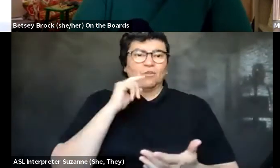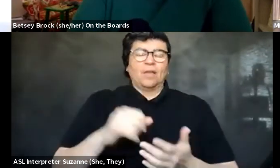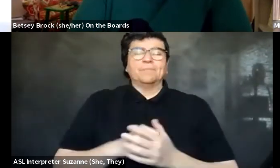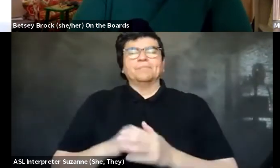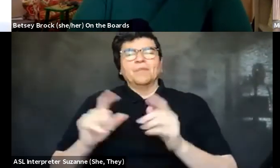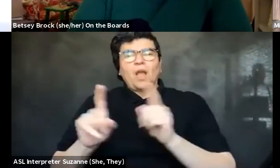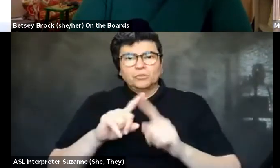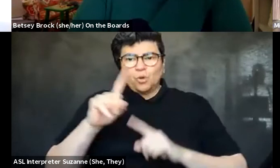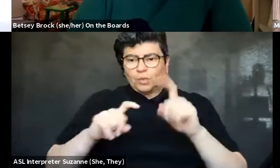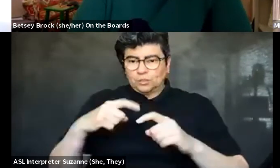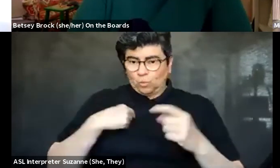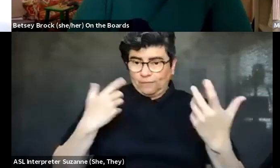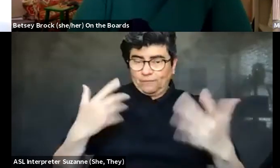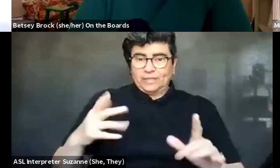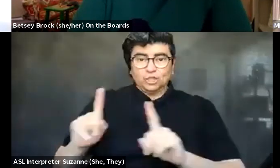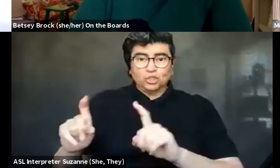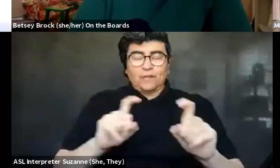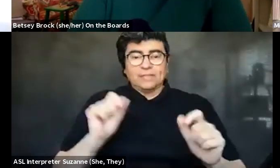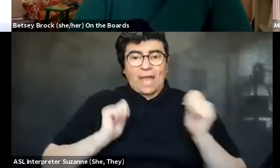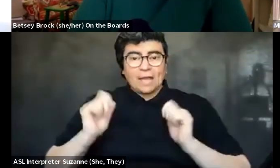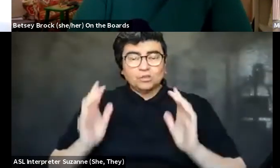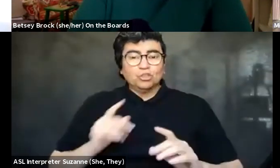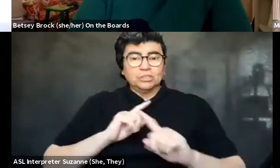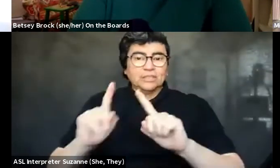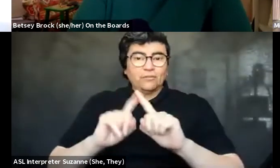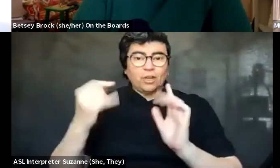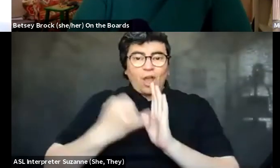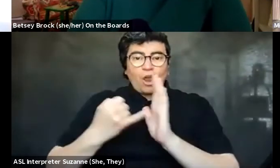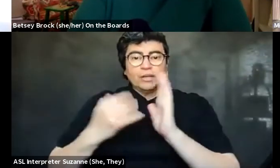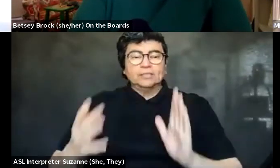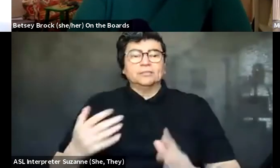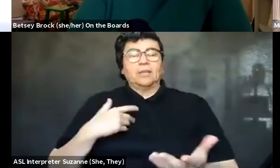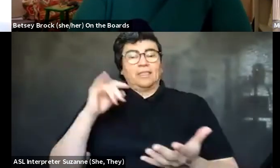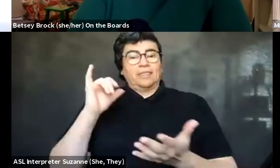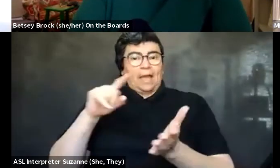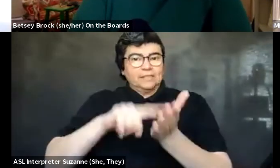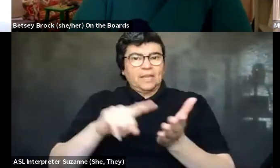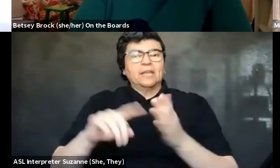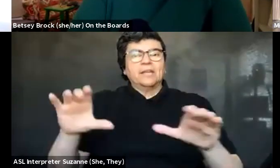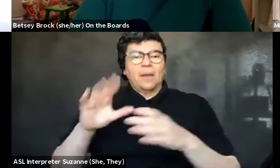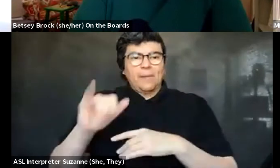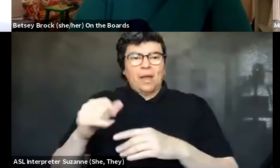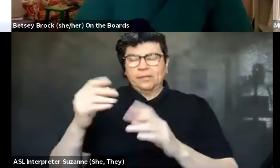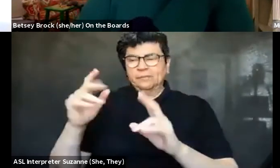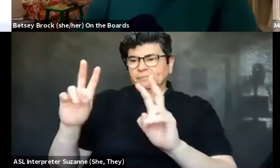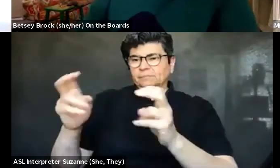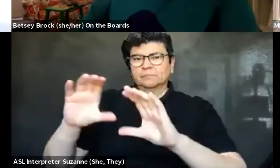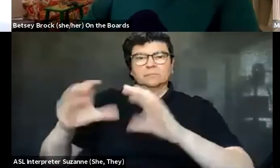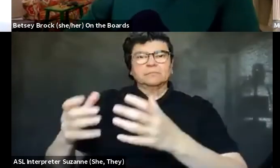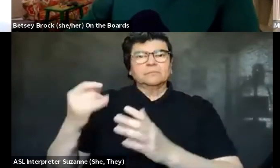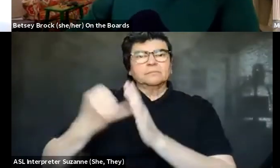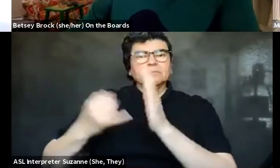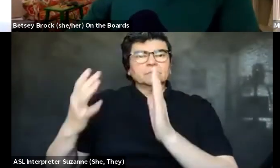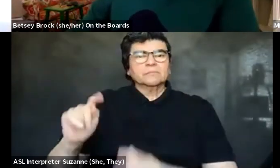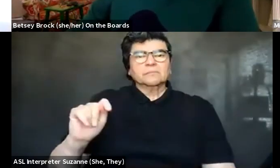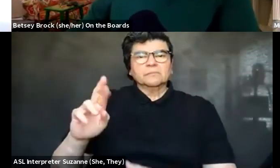question about, have we been surveying actors and individual artists? And that study has been conducted by Artist Trust earlier on in the pandemic,